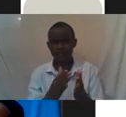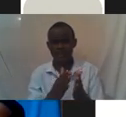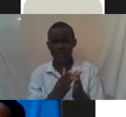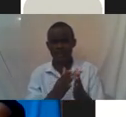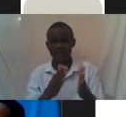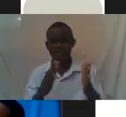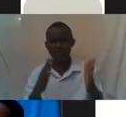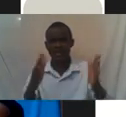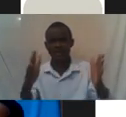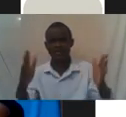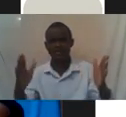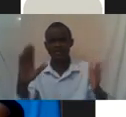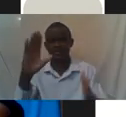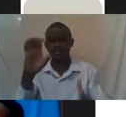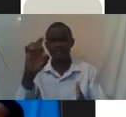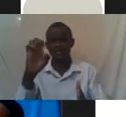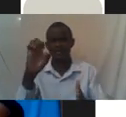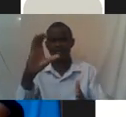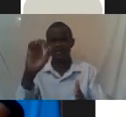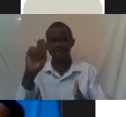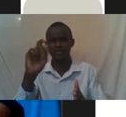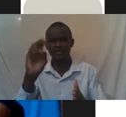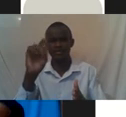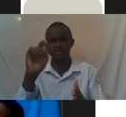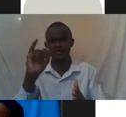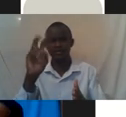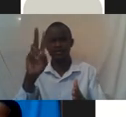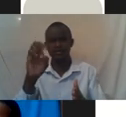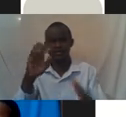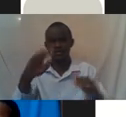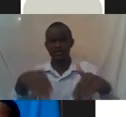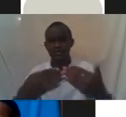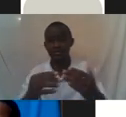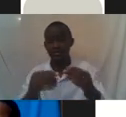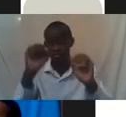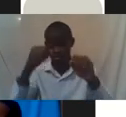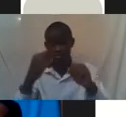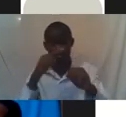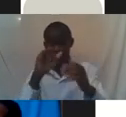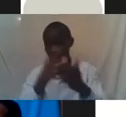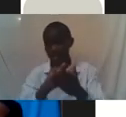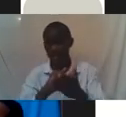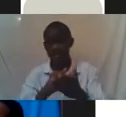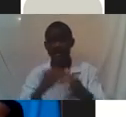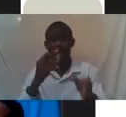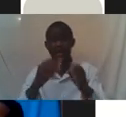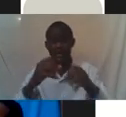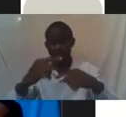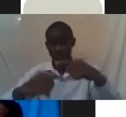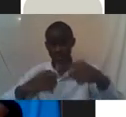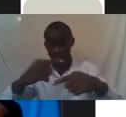executive that we are being given, you clearly see that if we go on